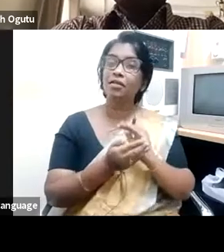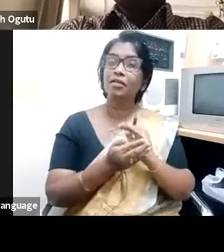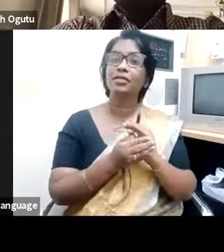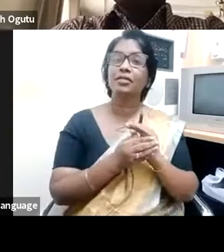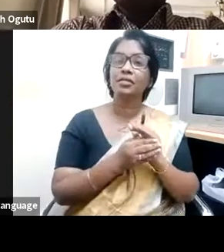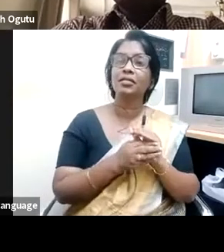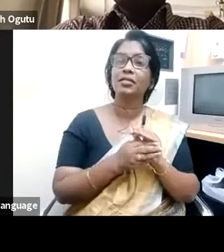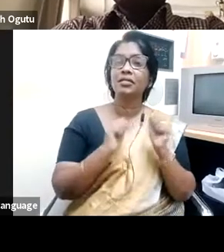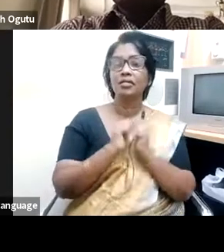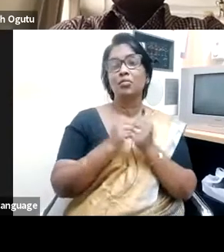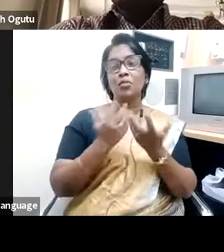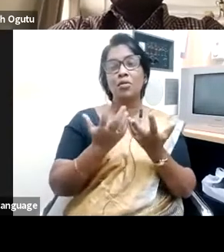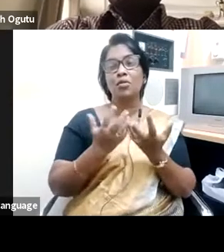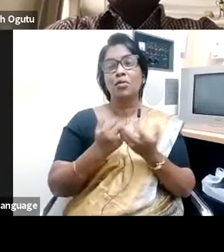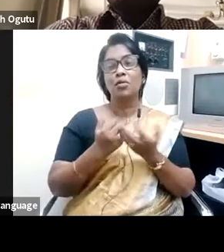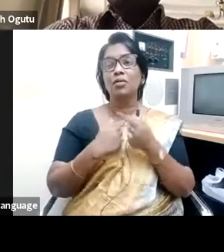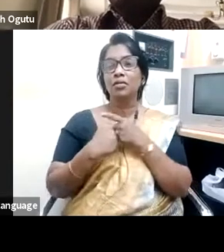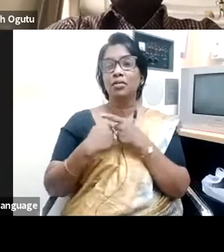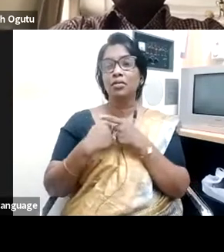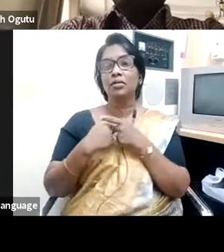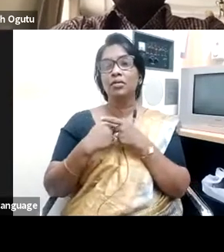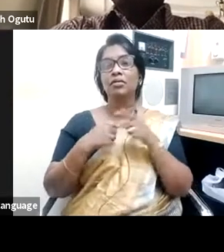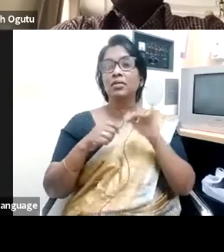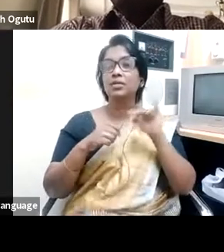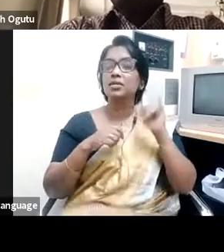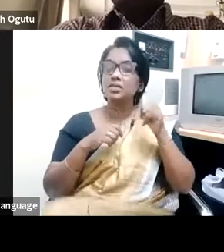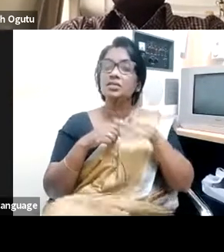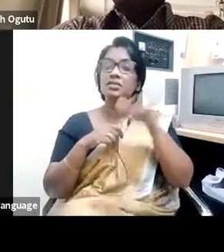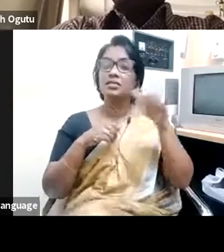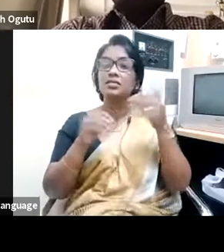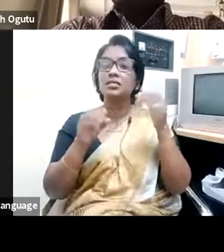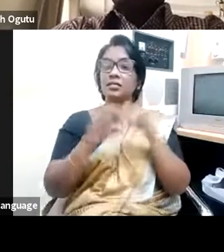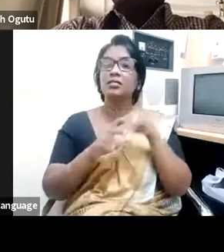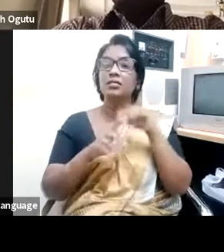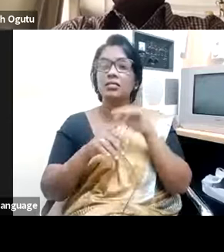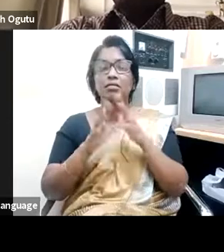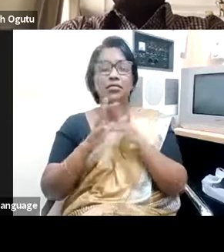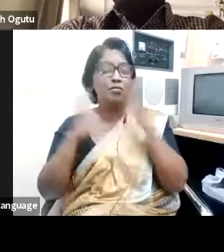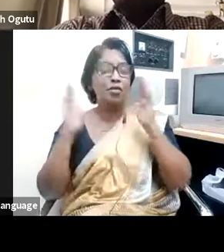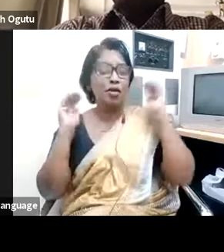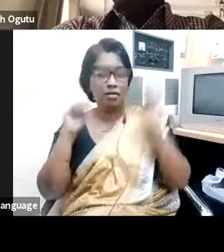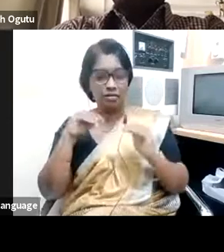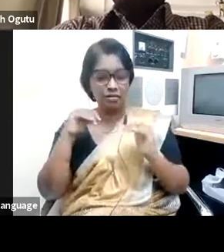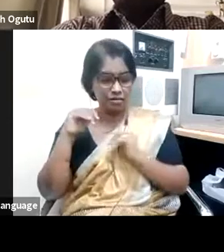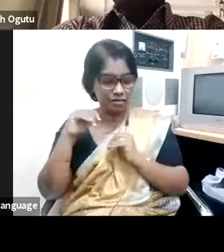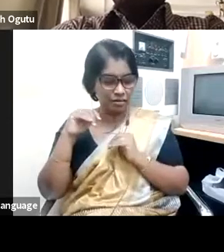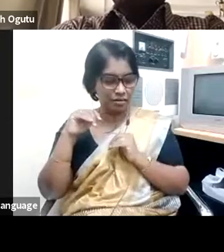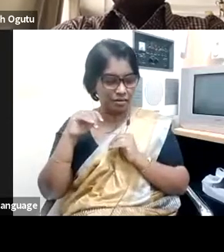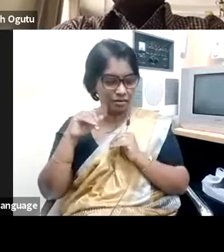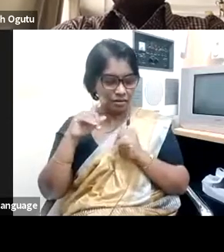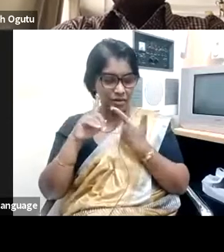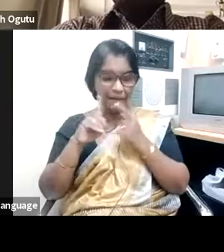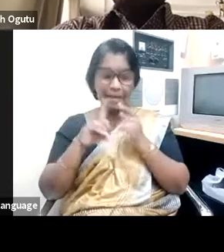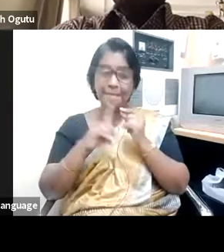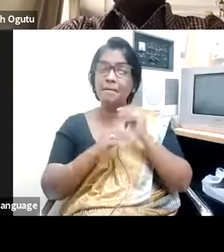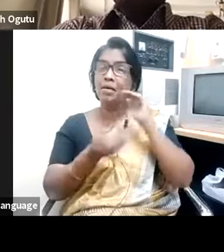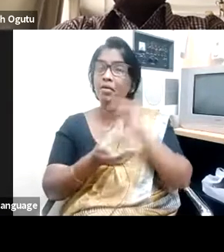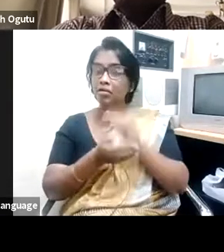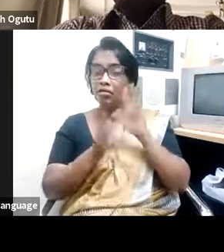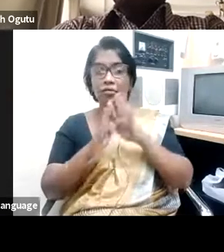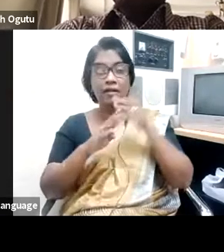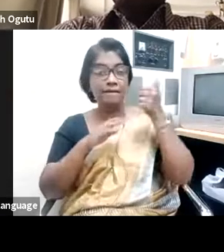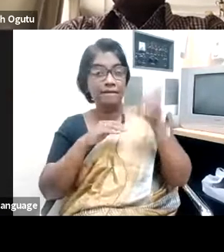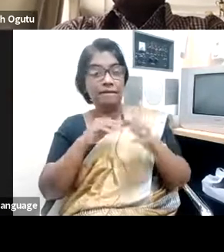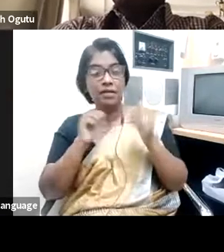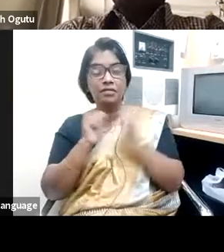sector or in the social sector, but it is the private sector's lifeblood. And as they say, innovation is the only way to win